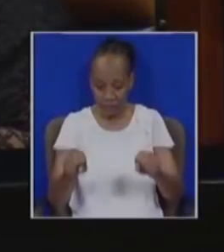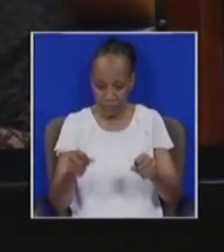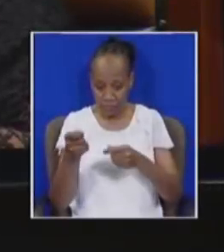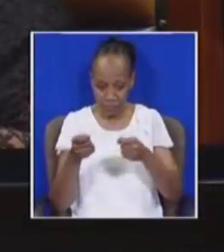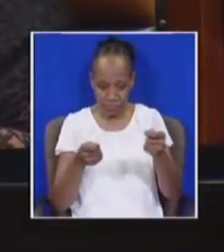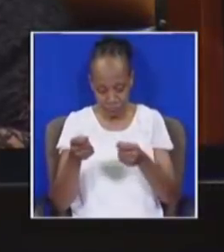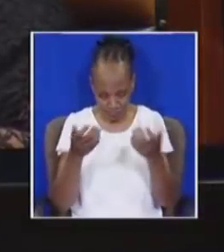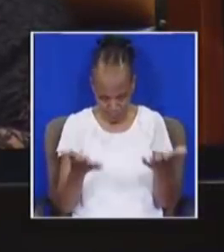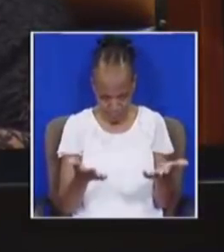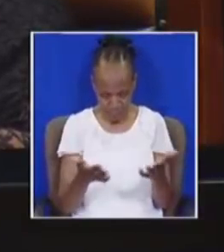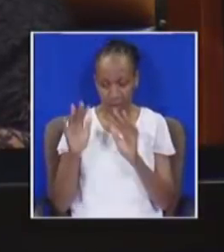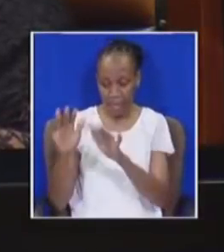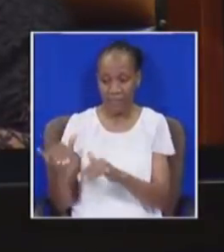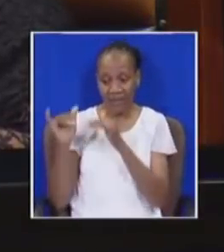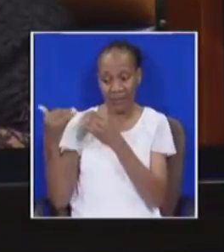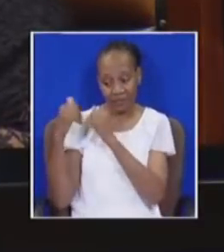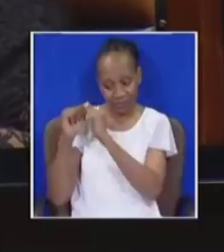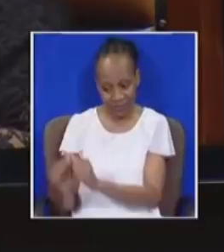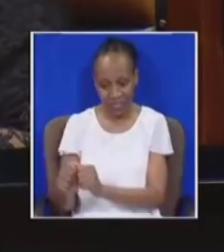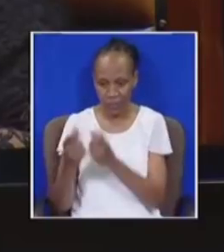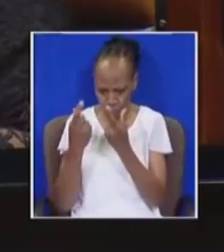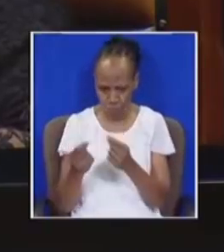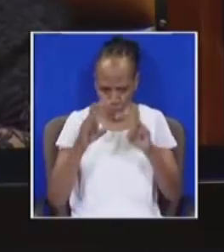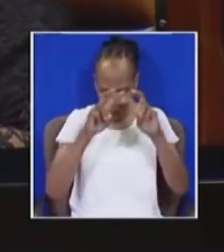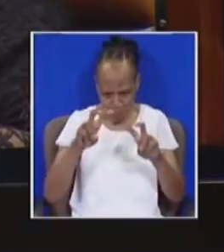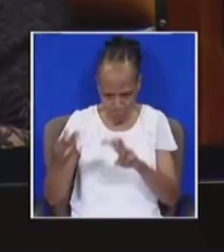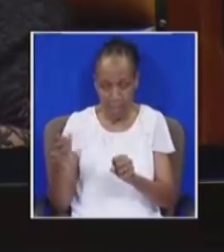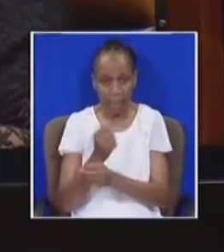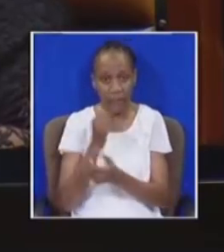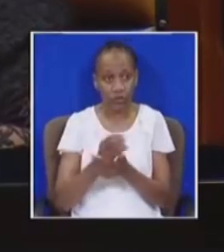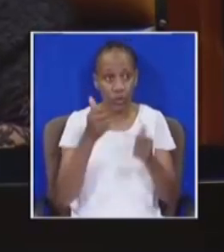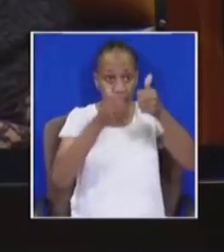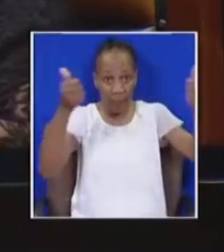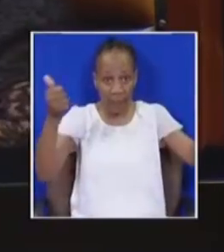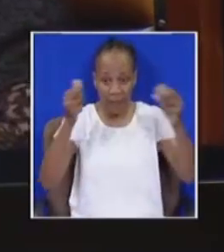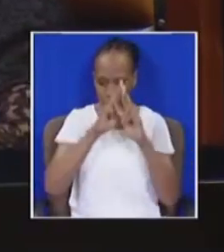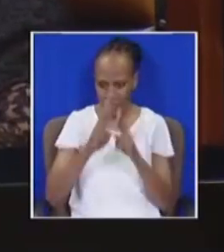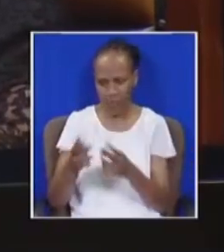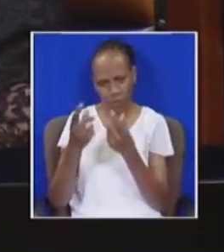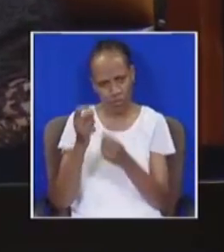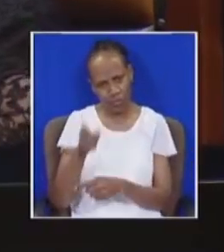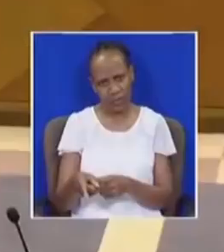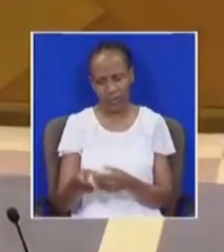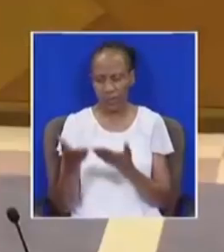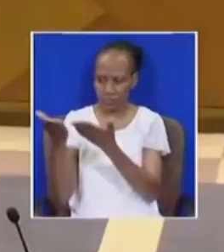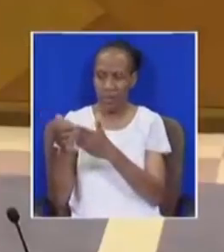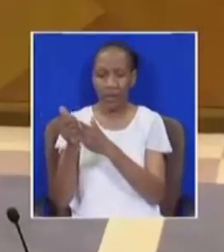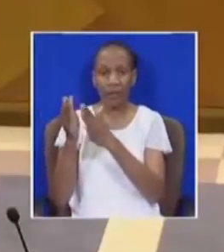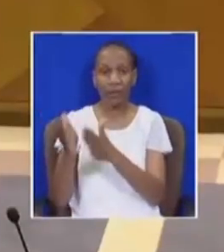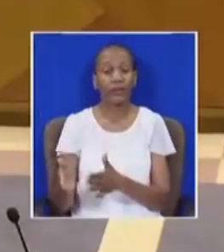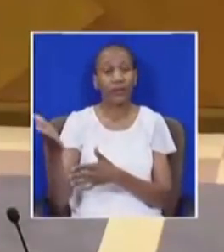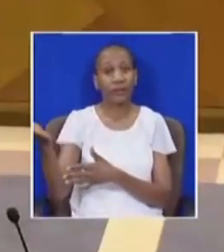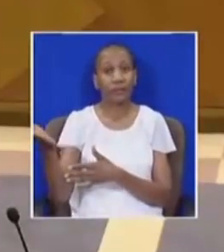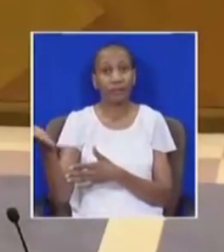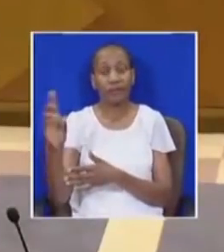Parliament's duty to investigate and hold the executive to account. Honorable Steenhuisen. Order,